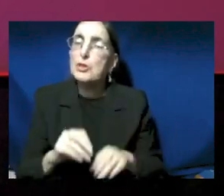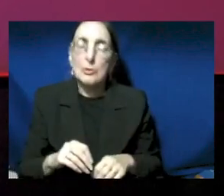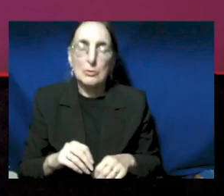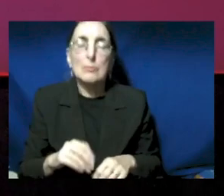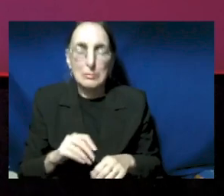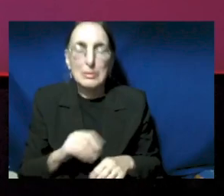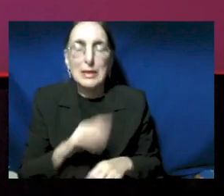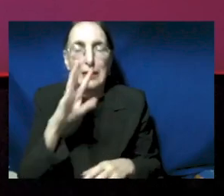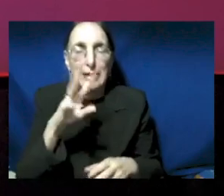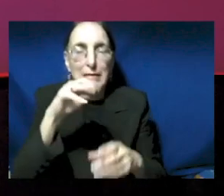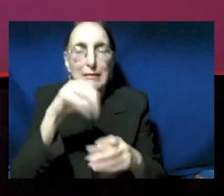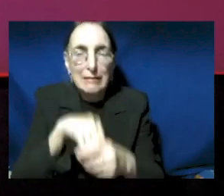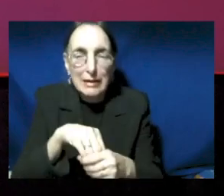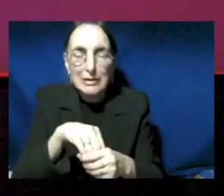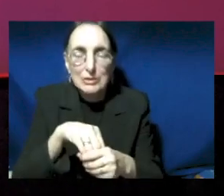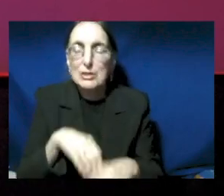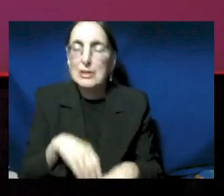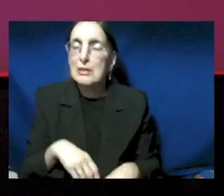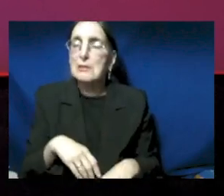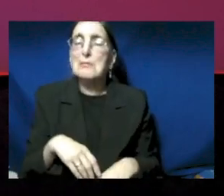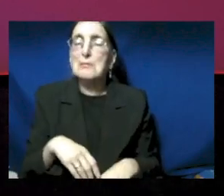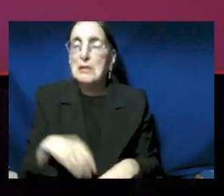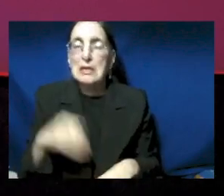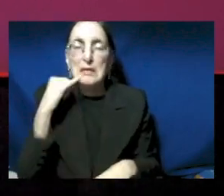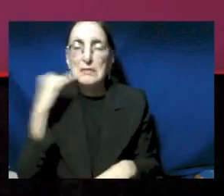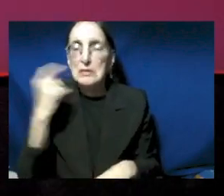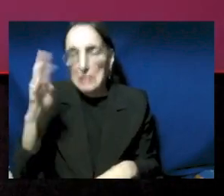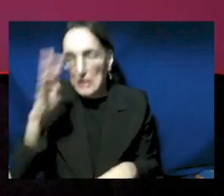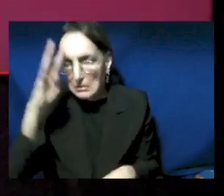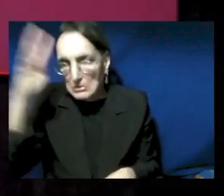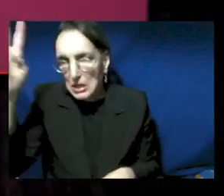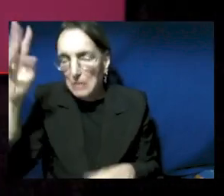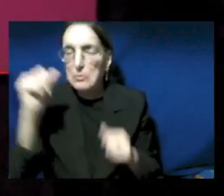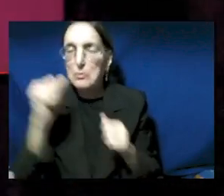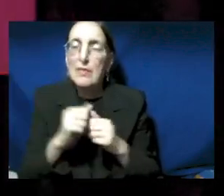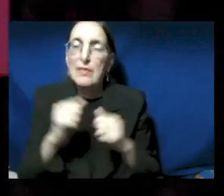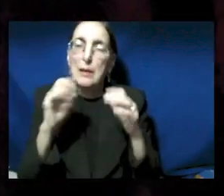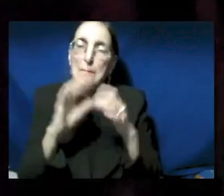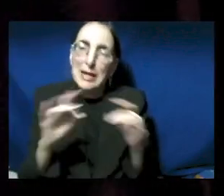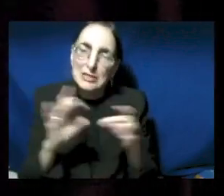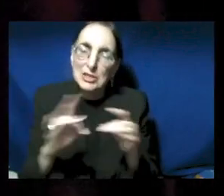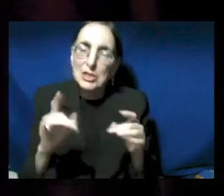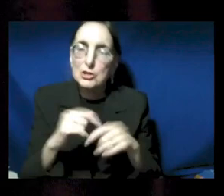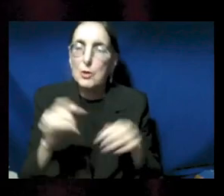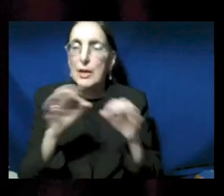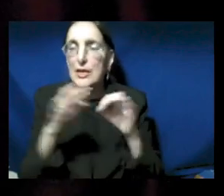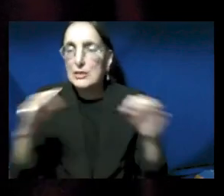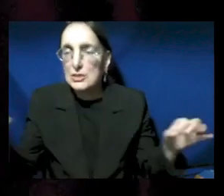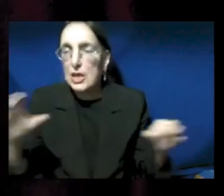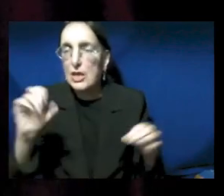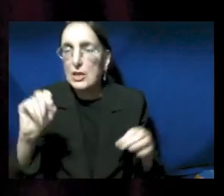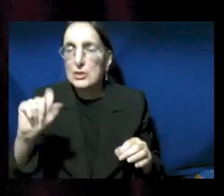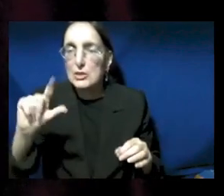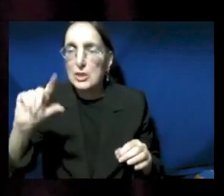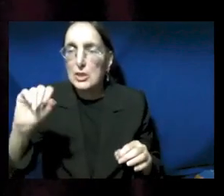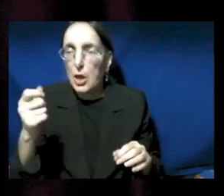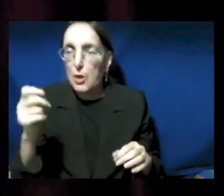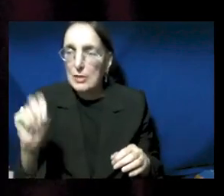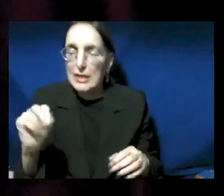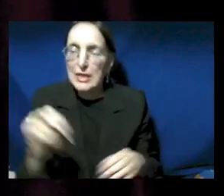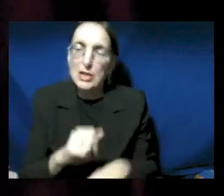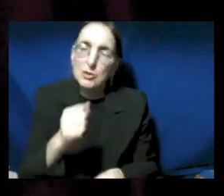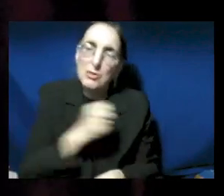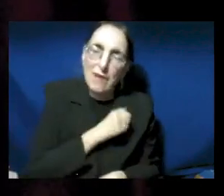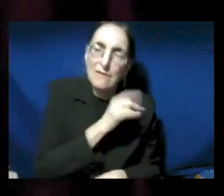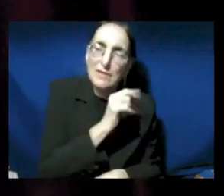have anybody came up with a slogan or a message in your organization, and you just loved it. And you went in the room with your colleagues, and they was like, we hate